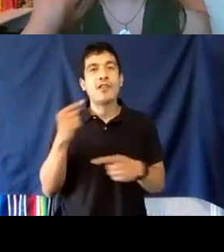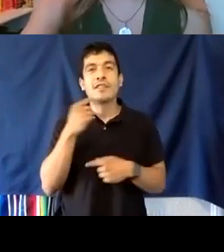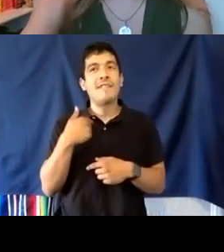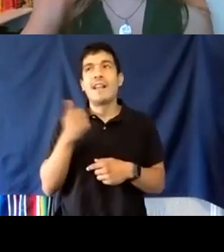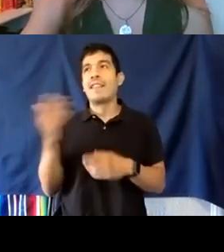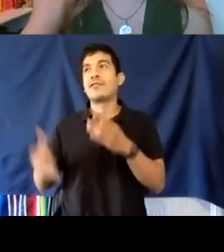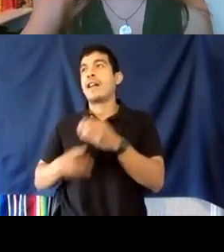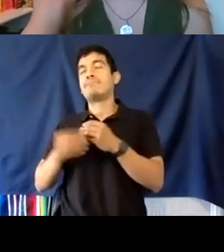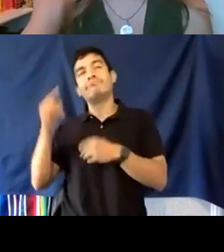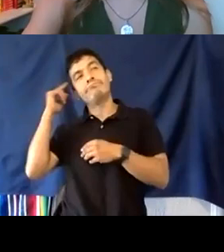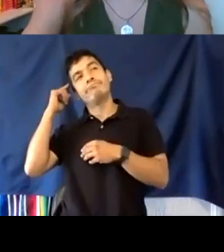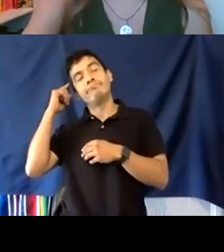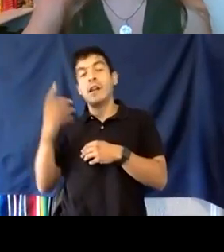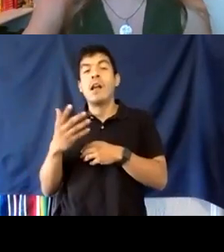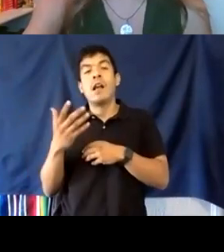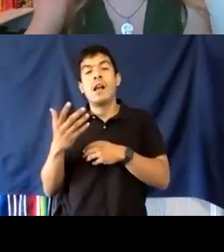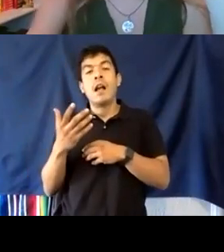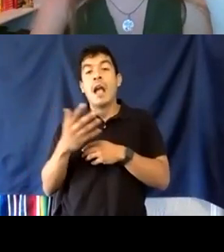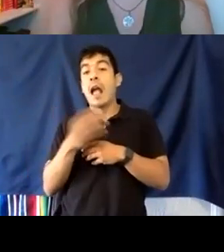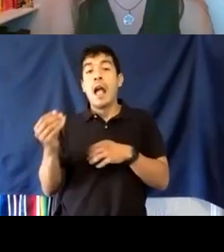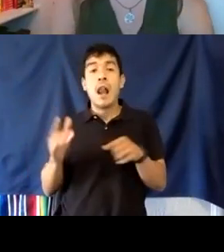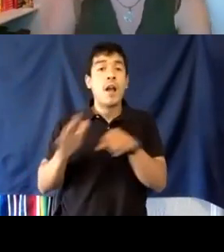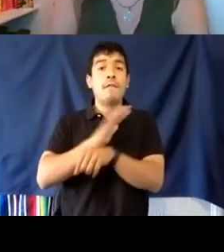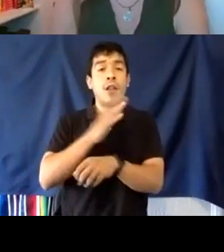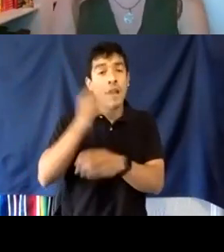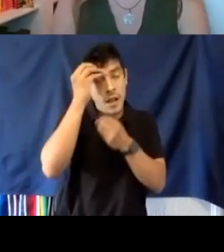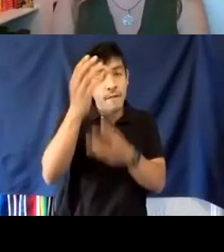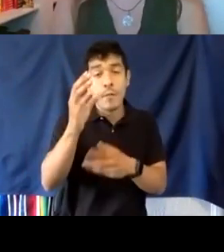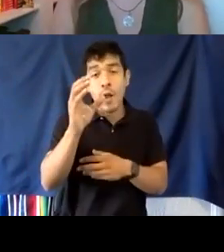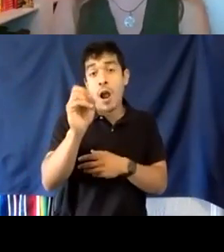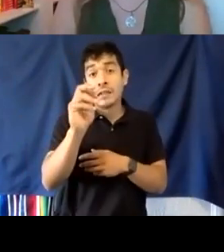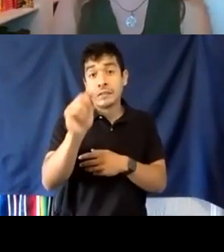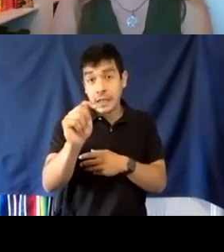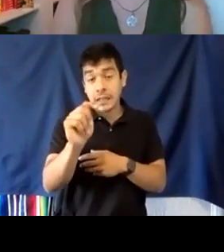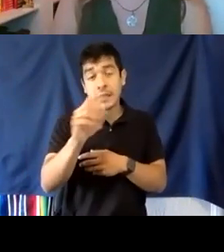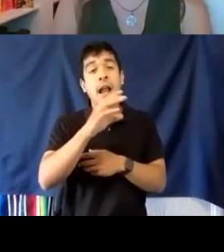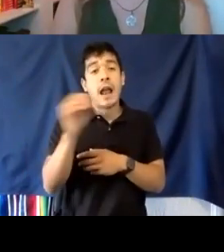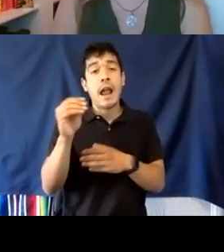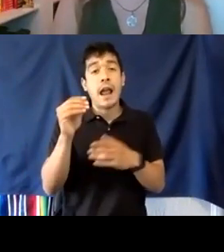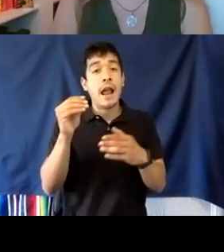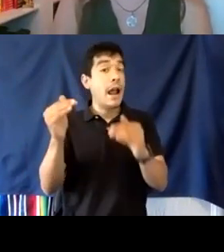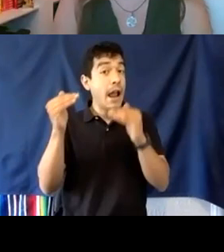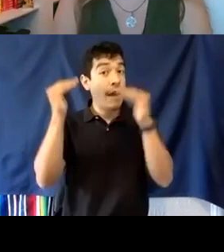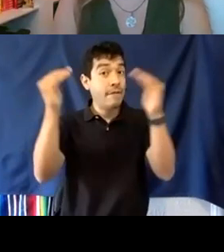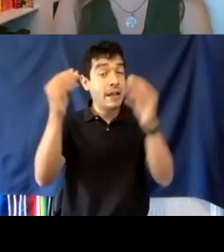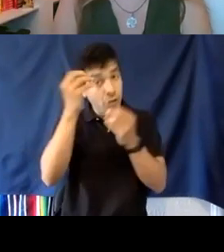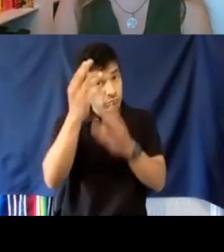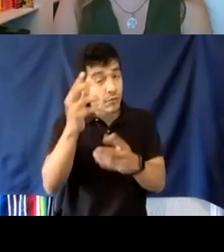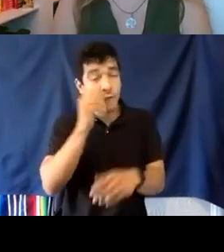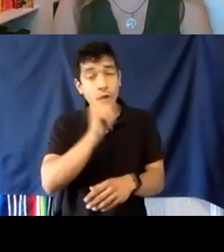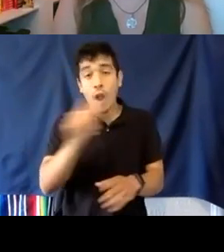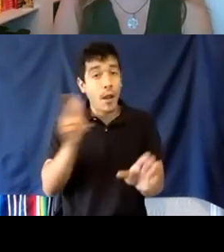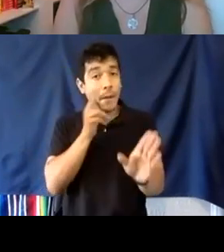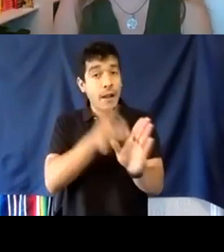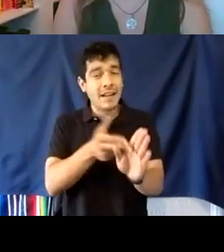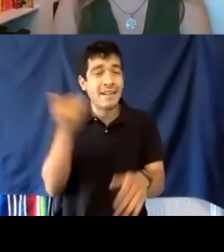else. And, you know, fully informed consent in advance for all participants that they know everything